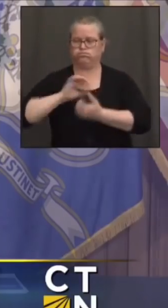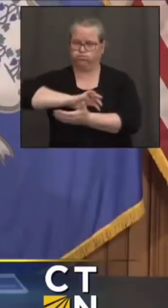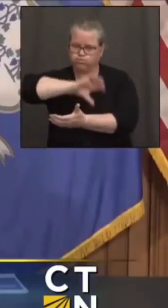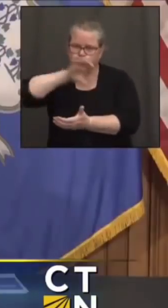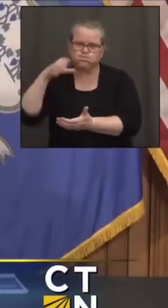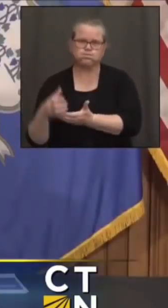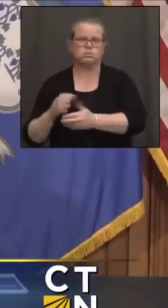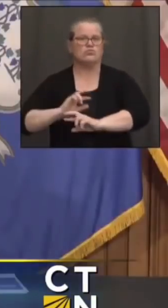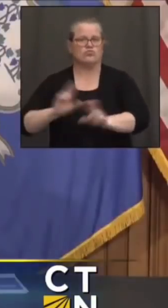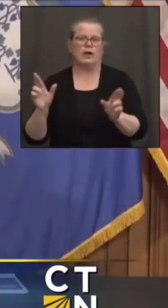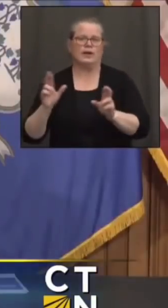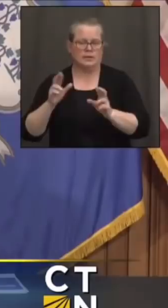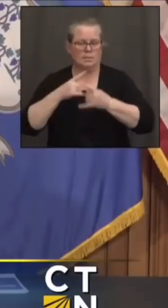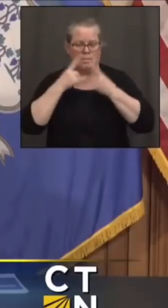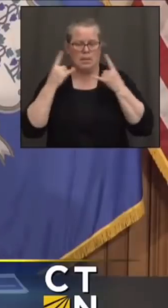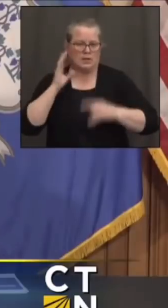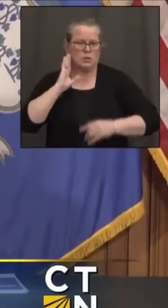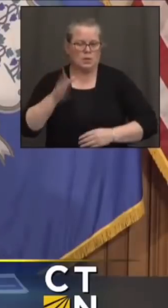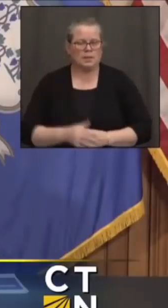Okay, thank you.